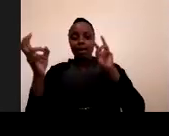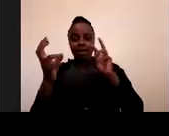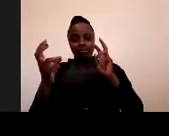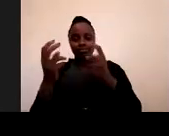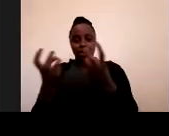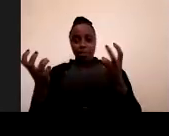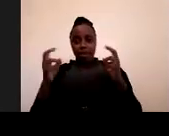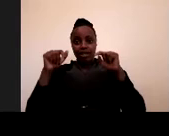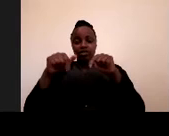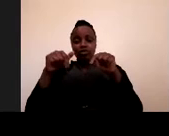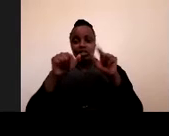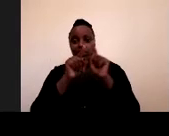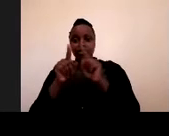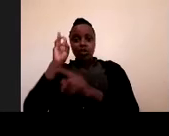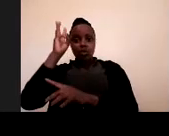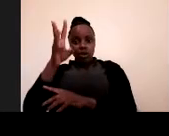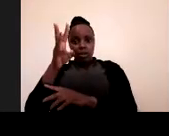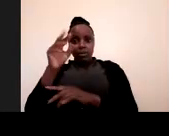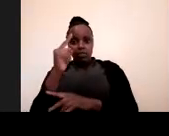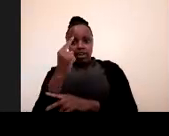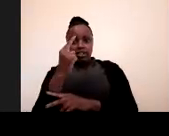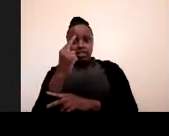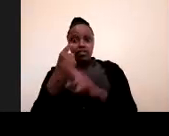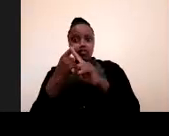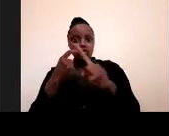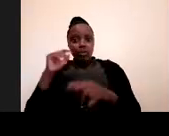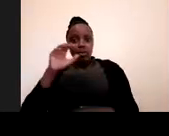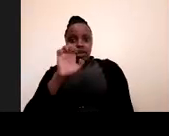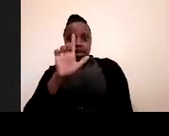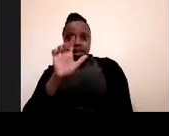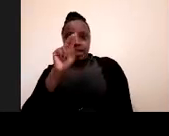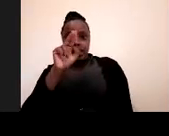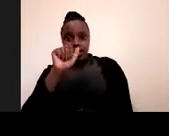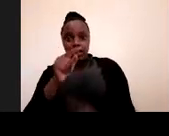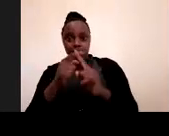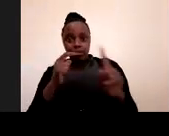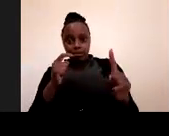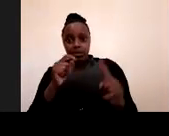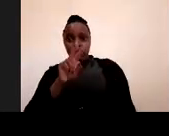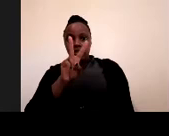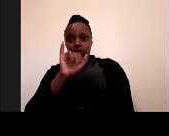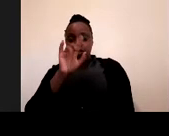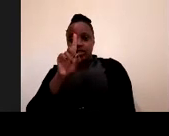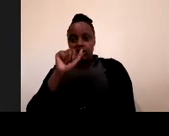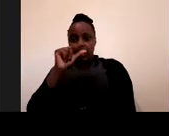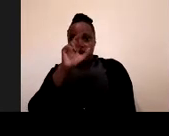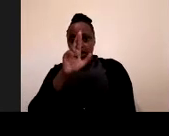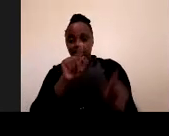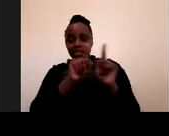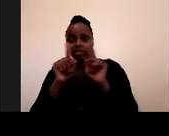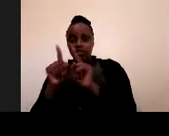with us today. We're going to first hear from Elena Panici from DG Agri, Morag Webb from Cole